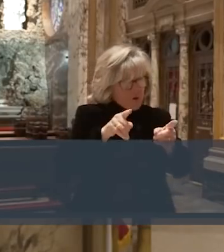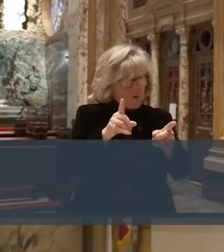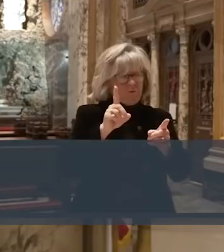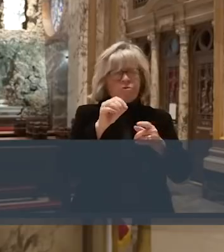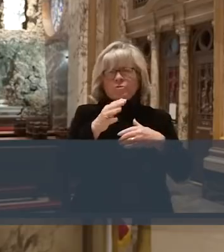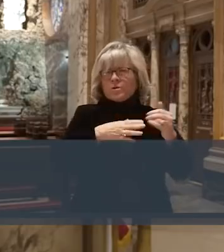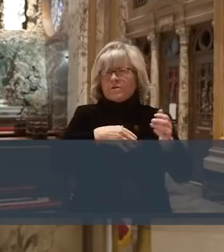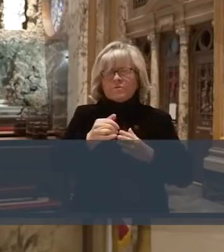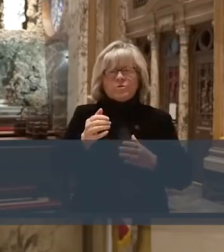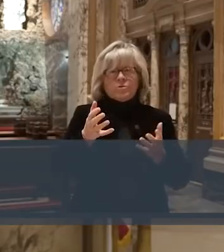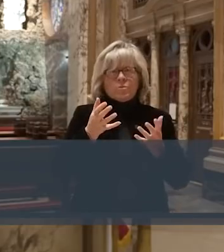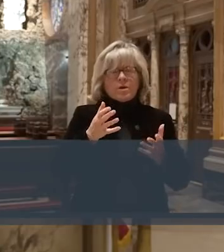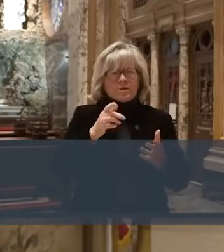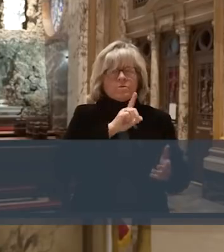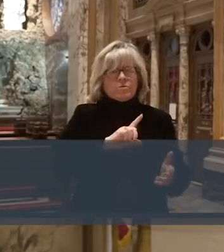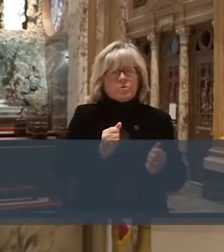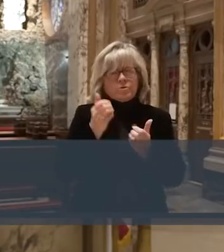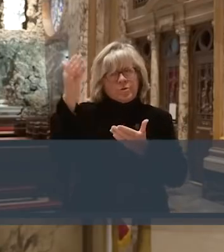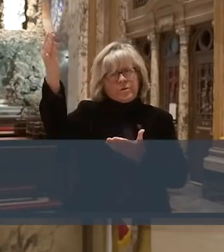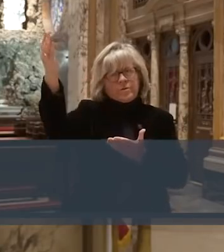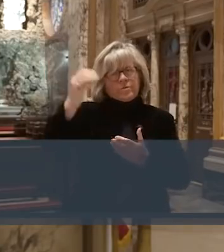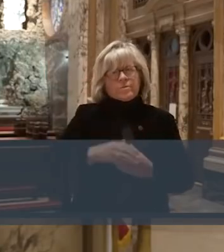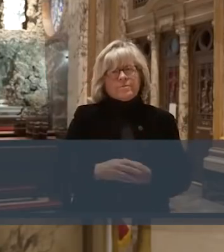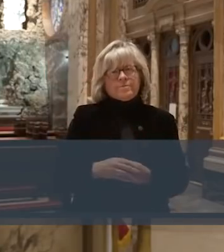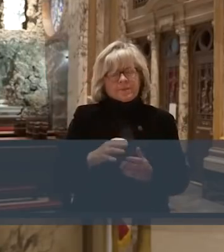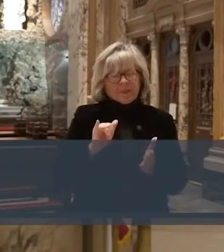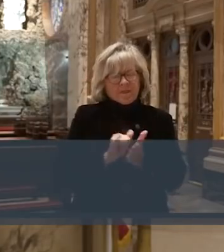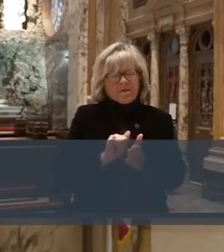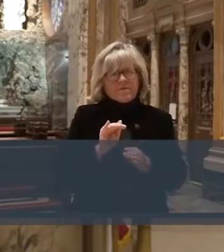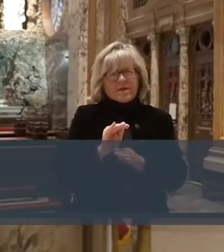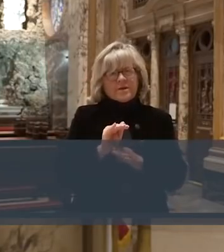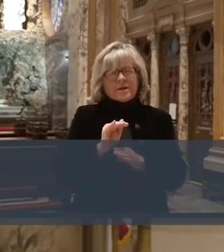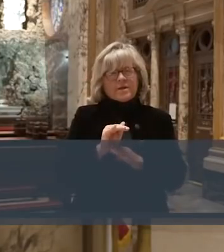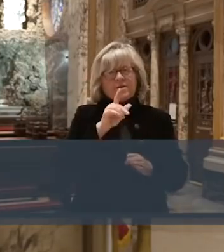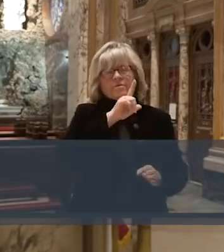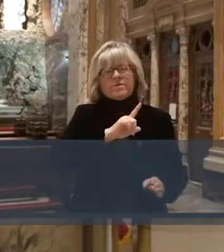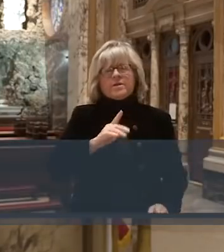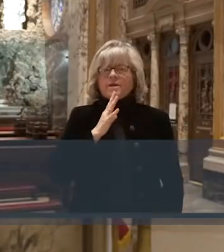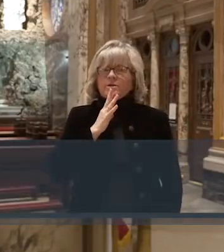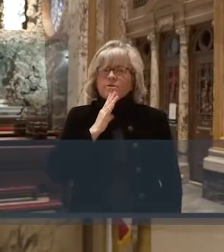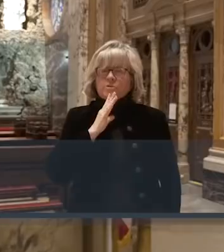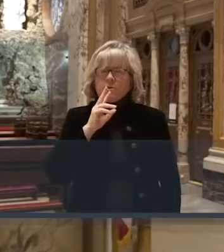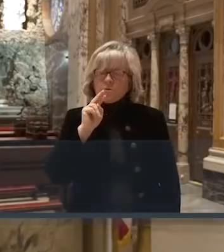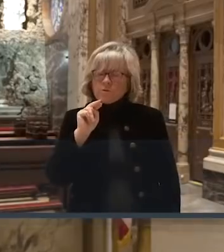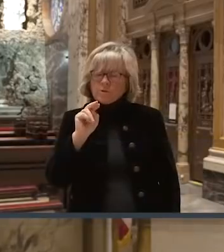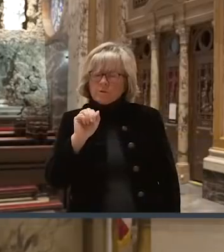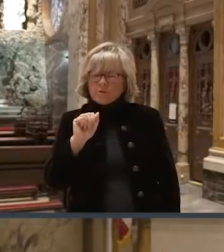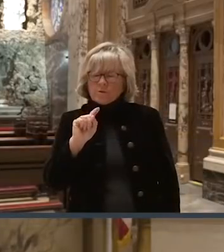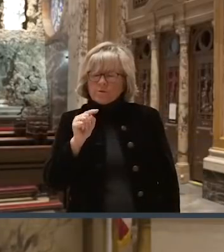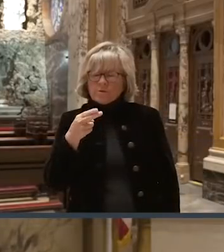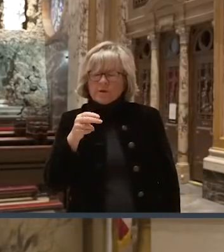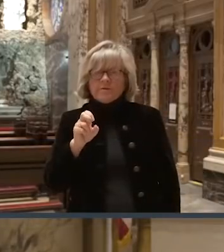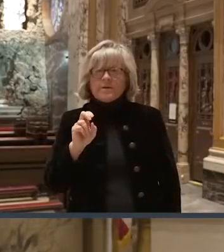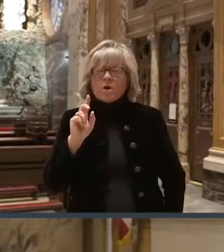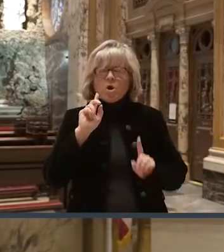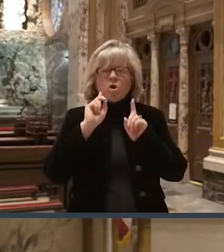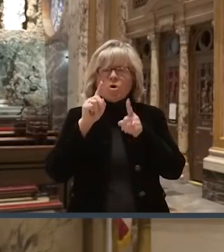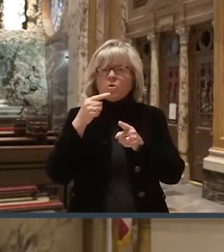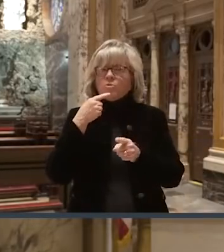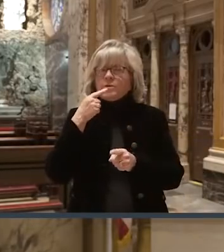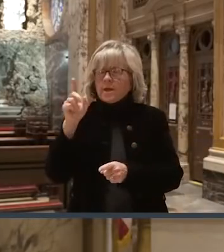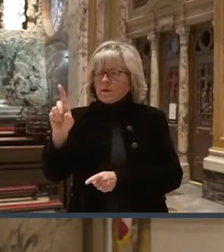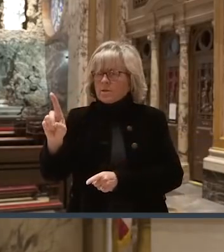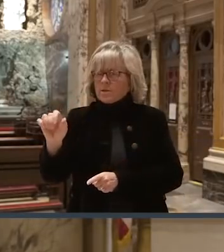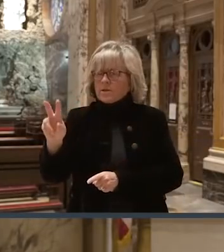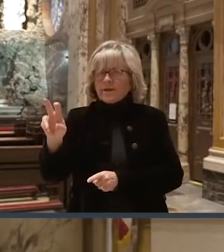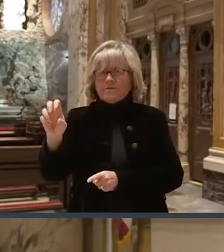for the Lord is with you." But that night the Lord spoke to Nathan and said, "Go tell my servant